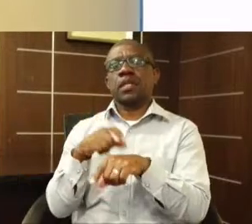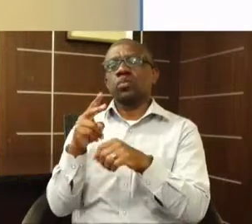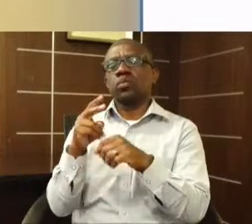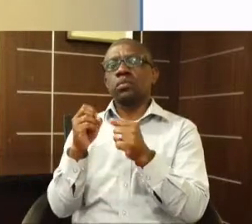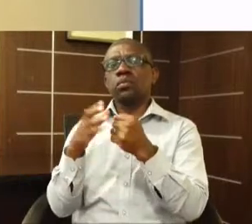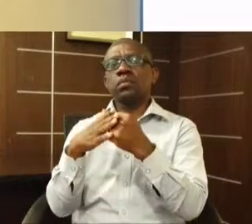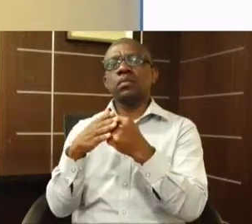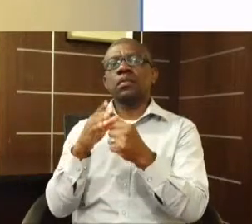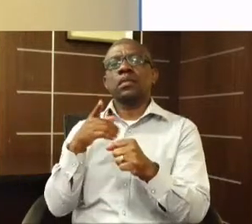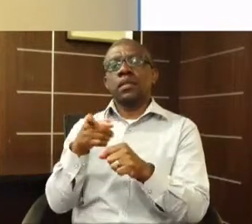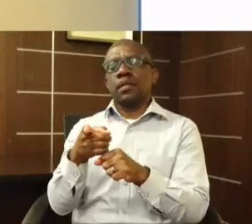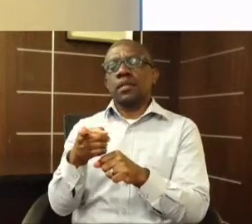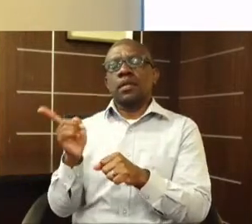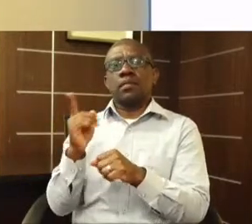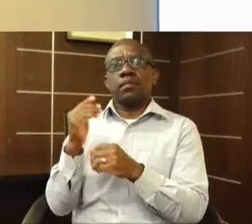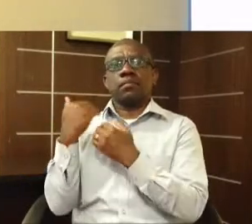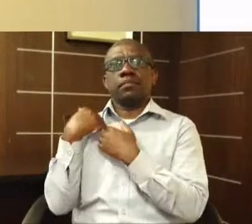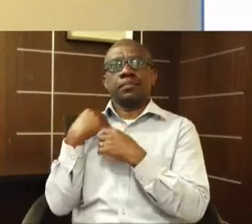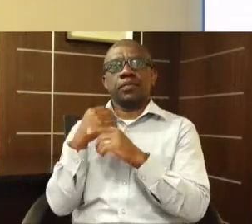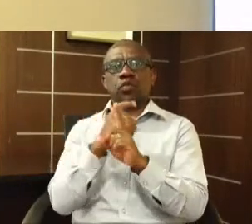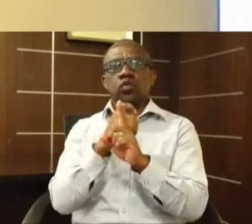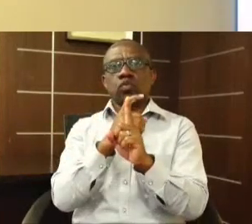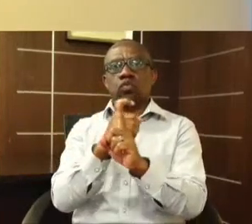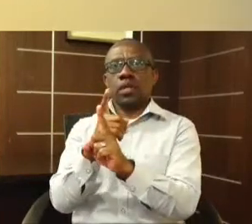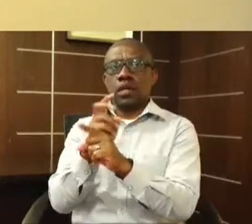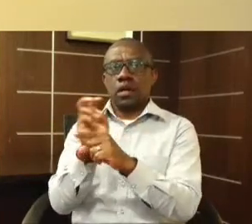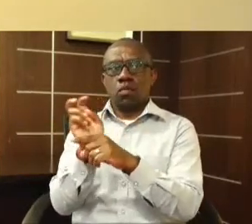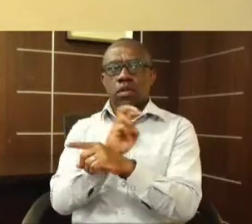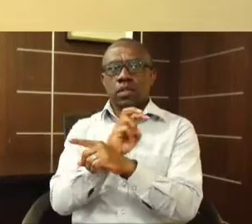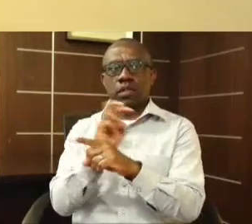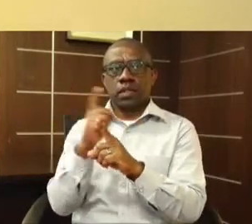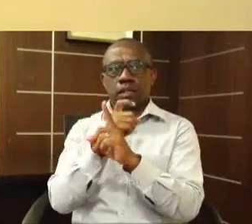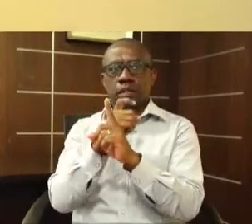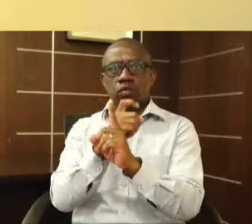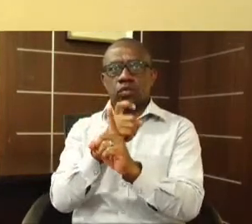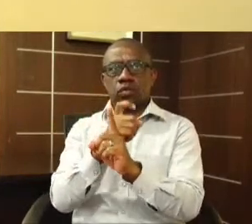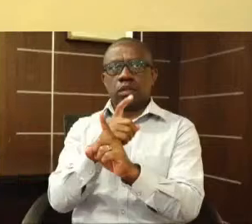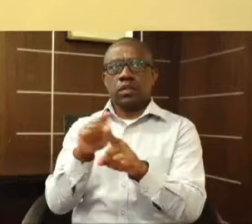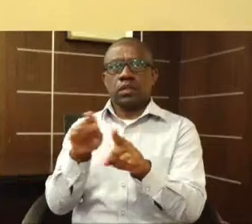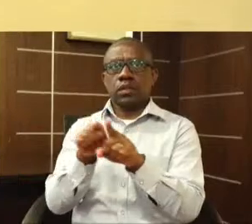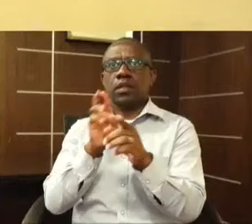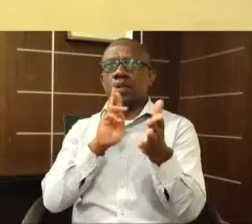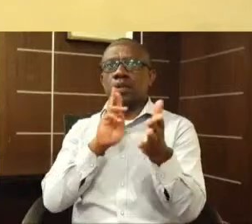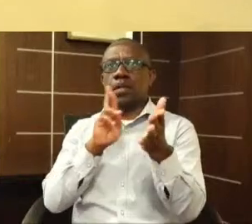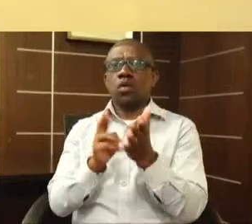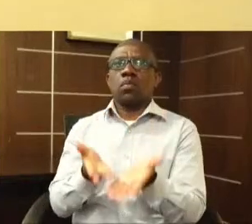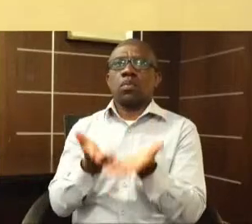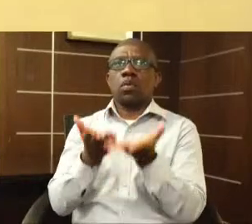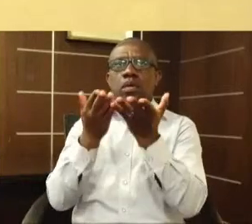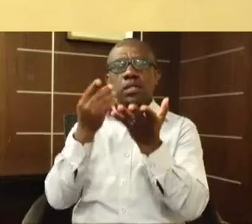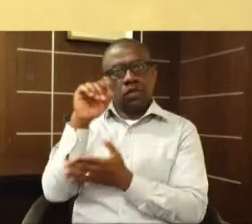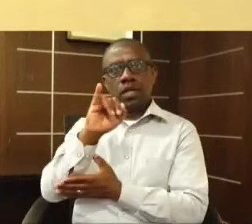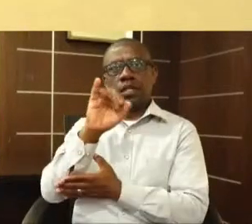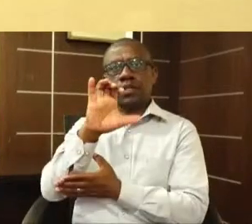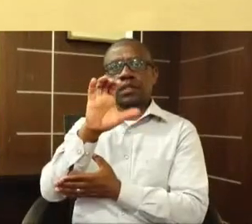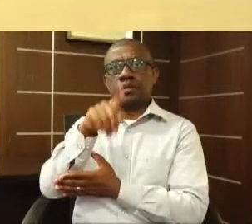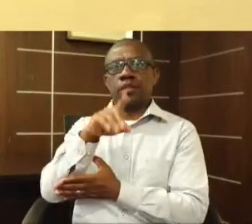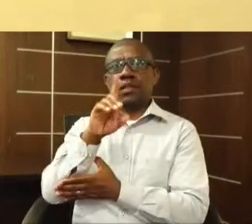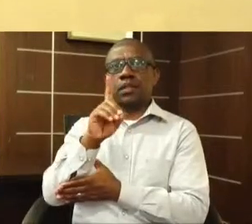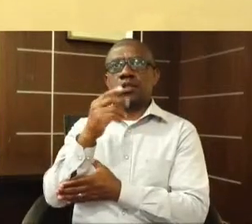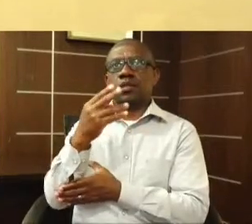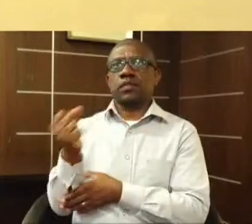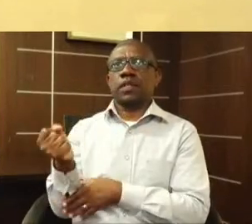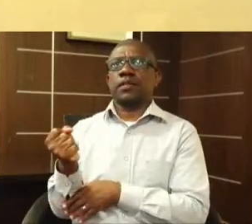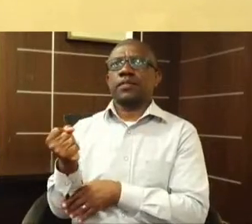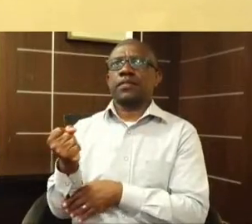tracking, monitoring, tracking, and reporting on the progress of the ICPD 25. I don't know